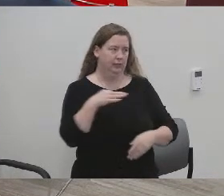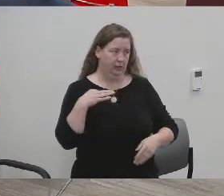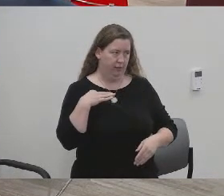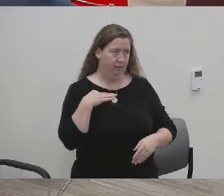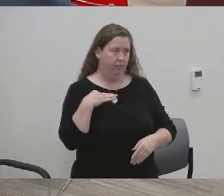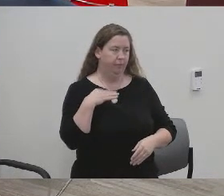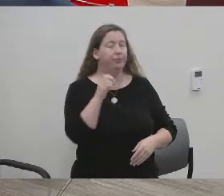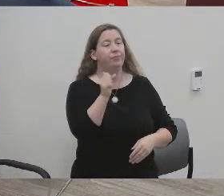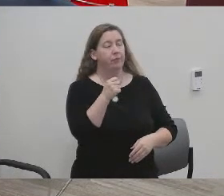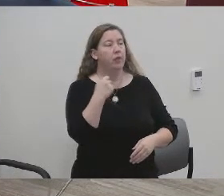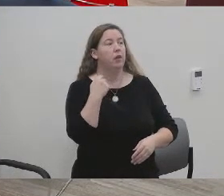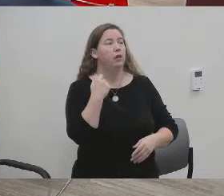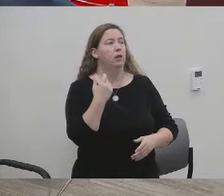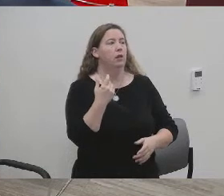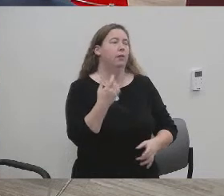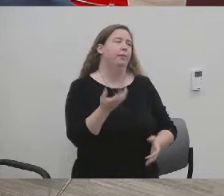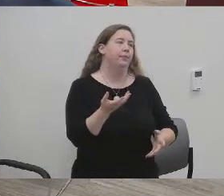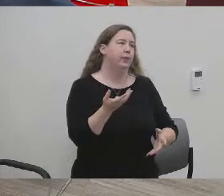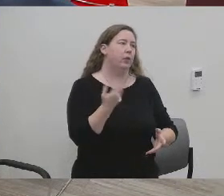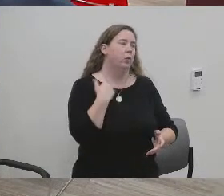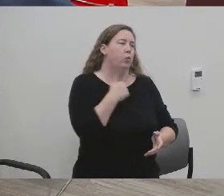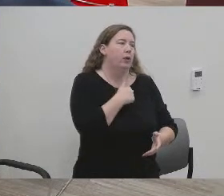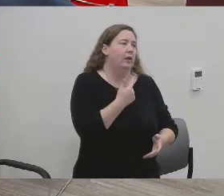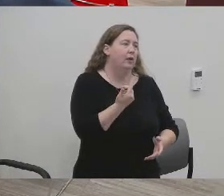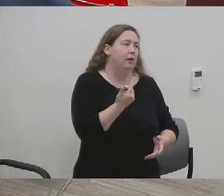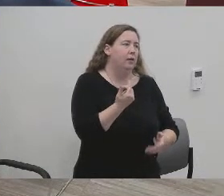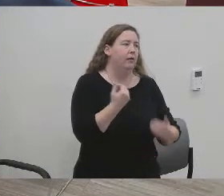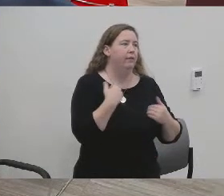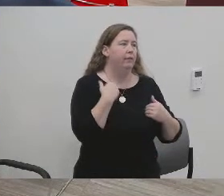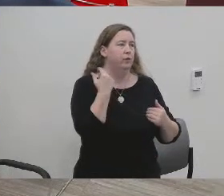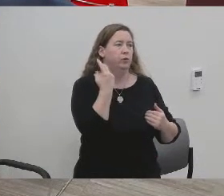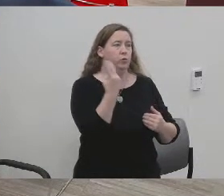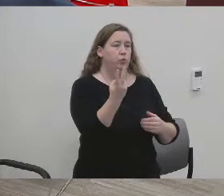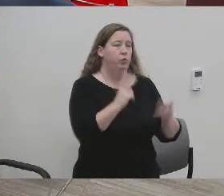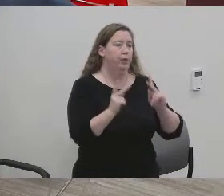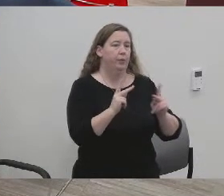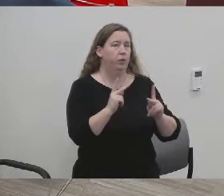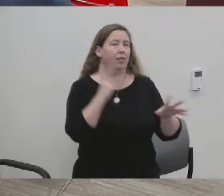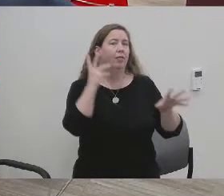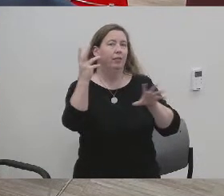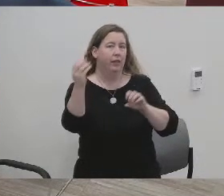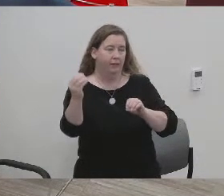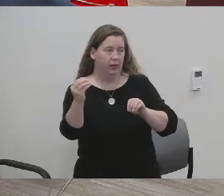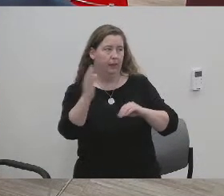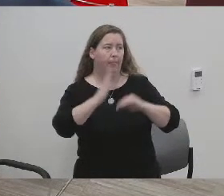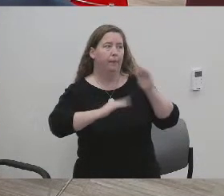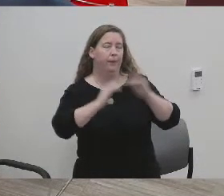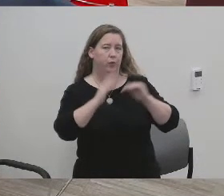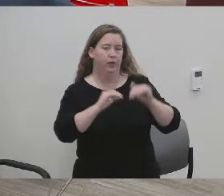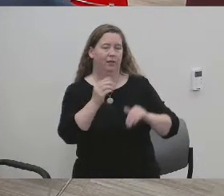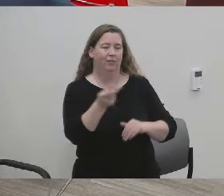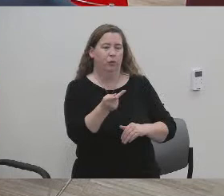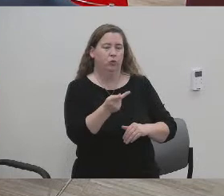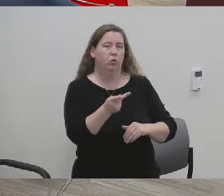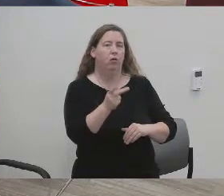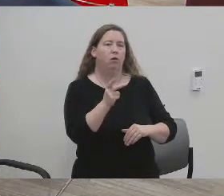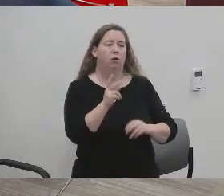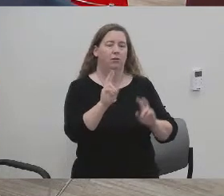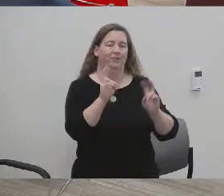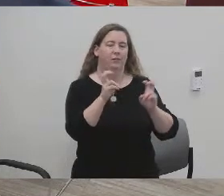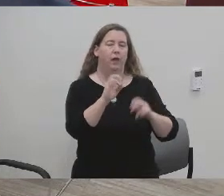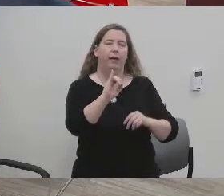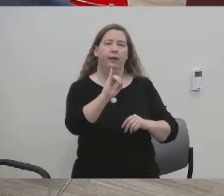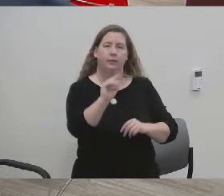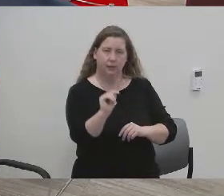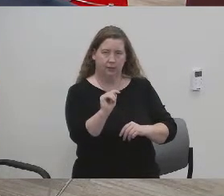to say it like this because these are people who, 2 people will not be on site anymore, who are IT people, and 3